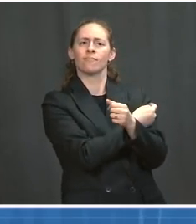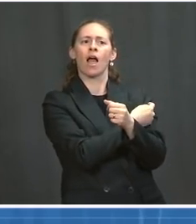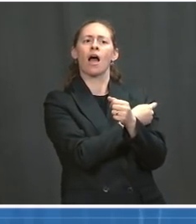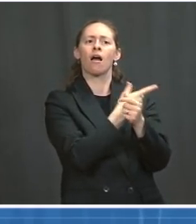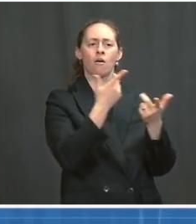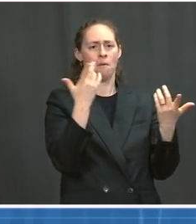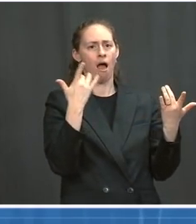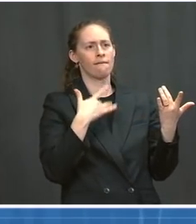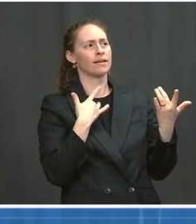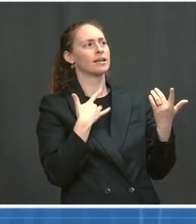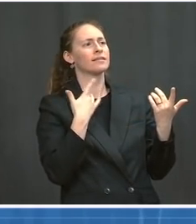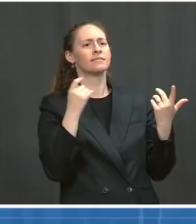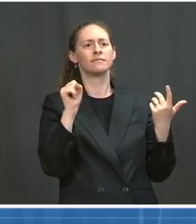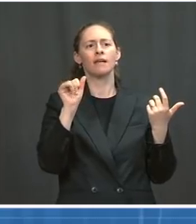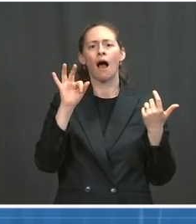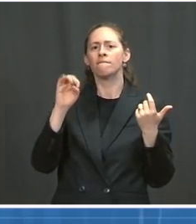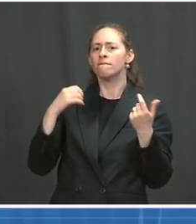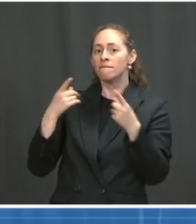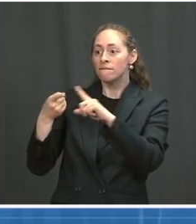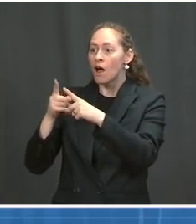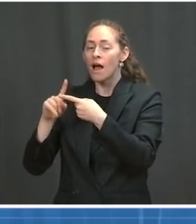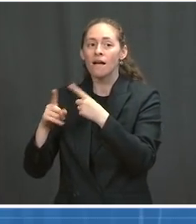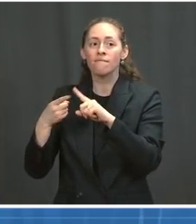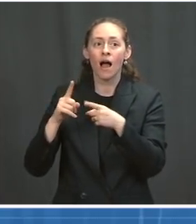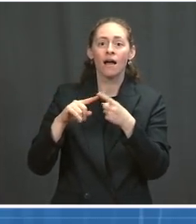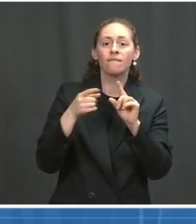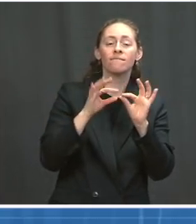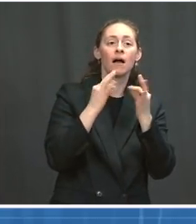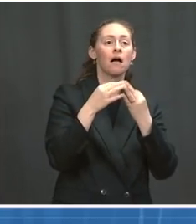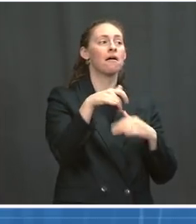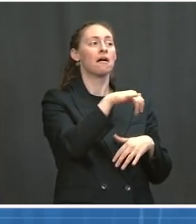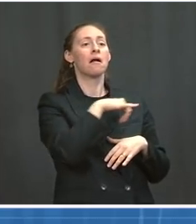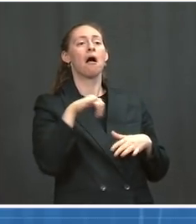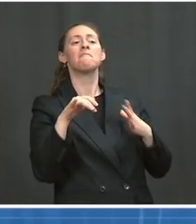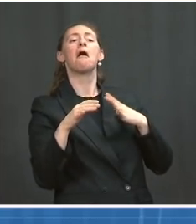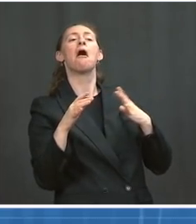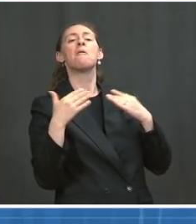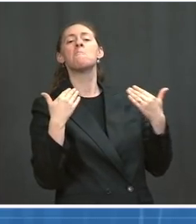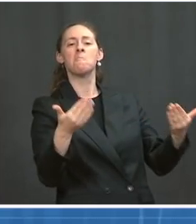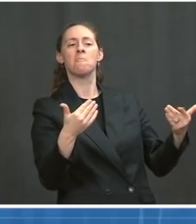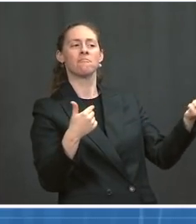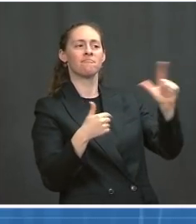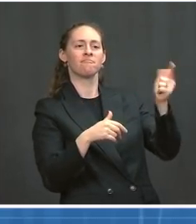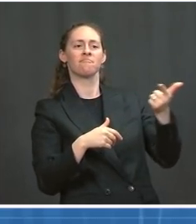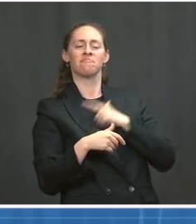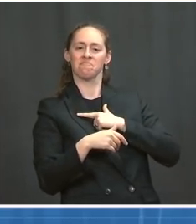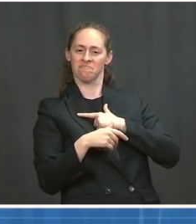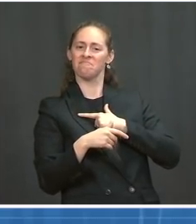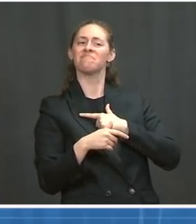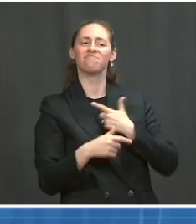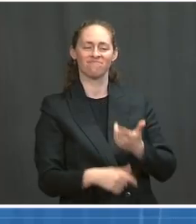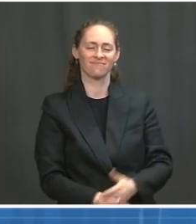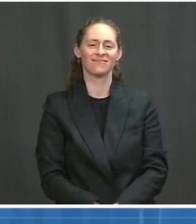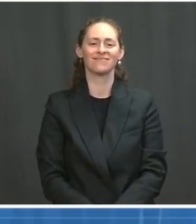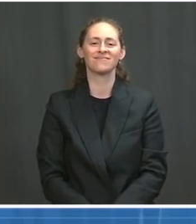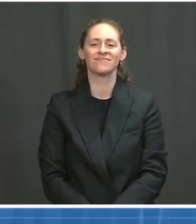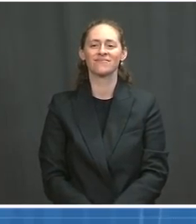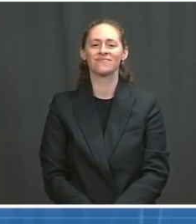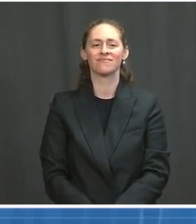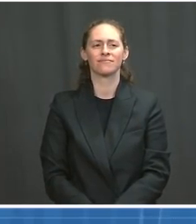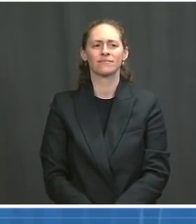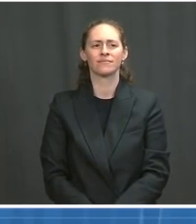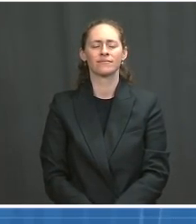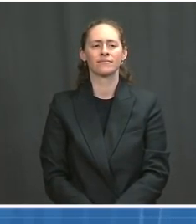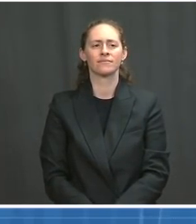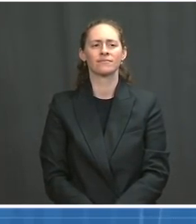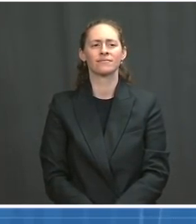familiar settings, than it may have been for some of them to get vaccinated at an unfamiliar location. So from California to Missouri to Rhode